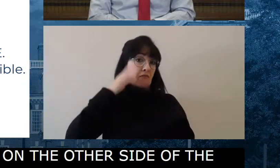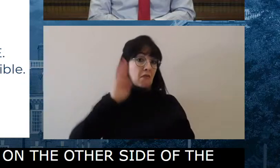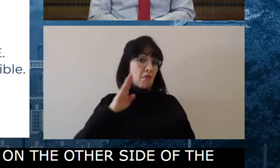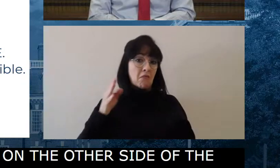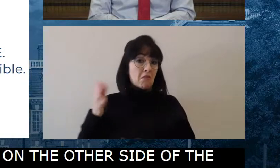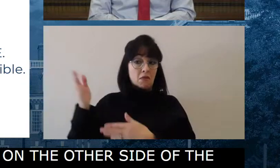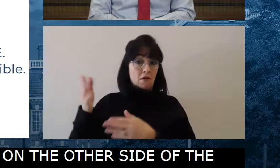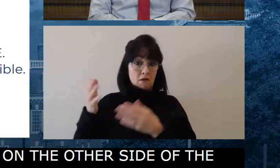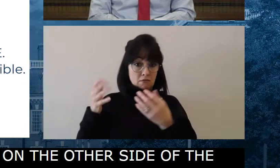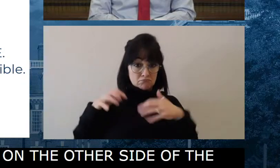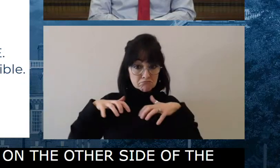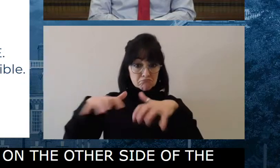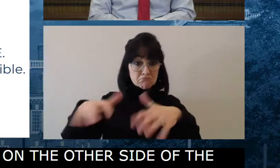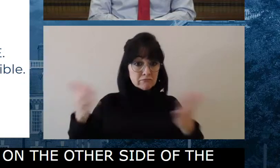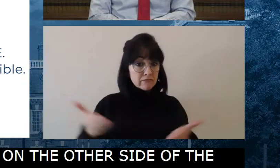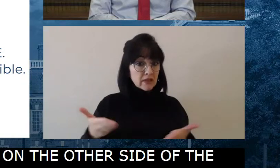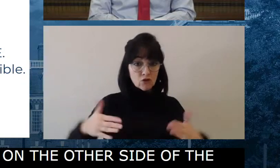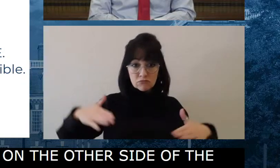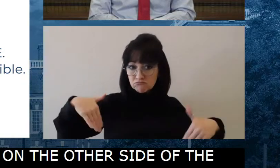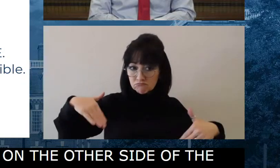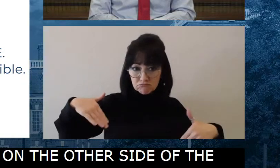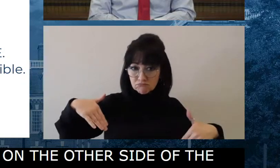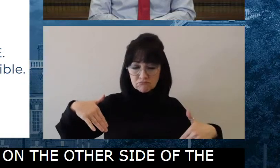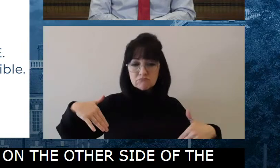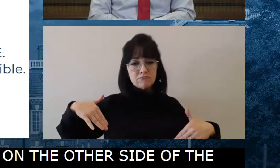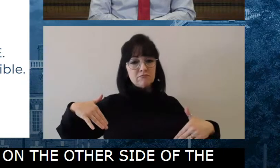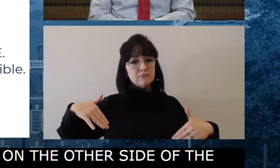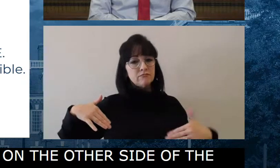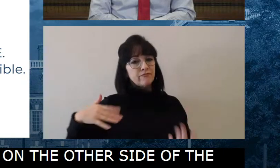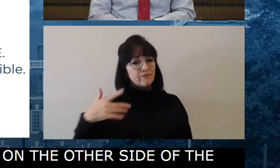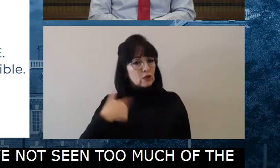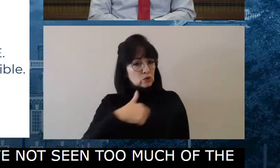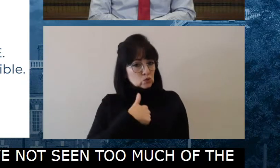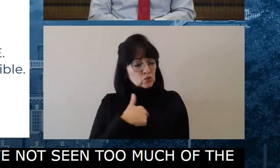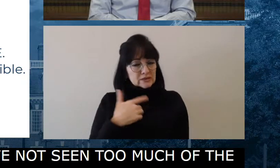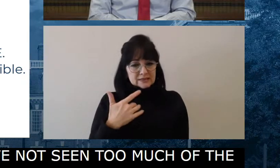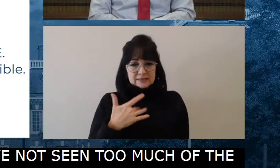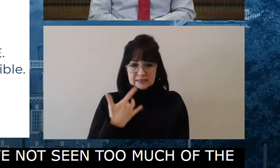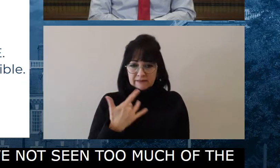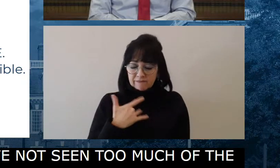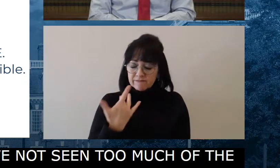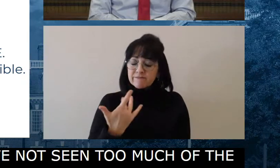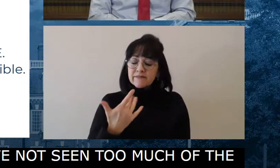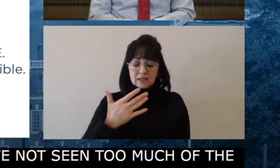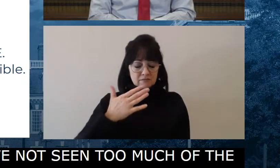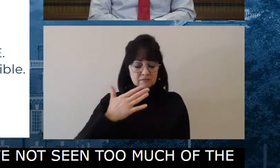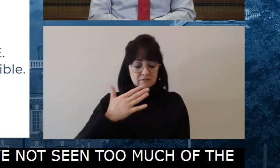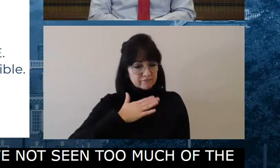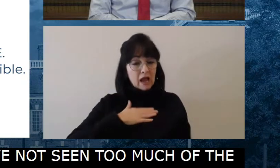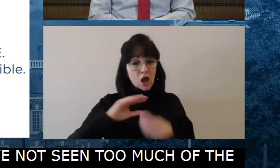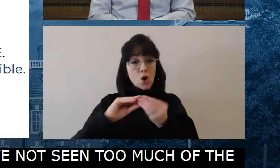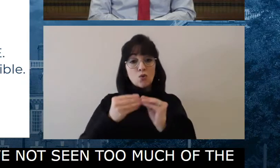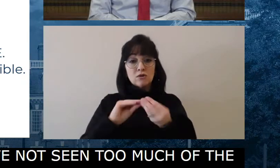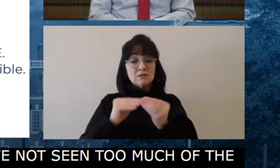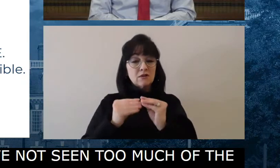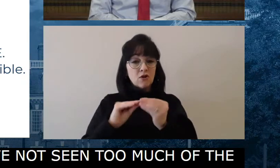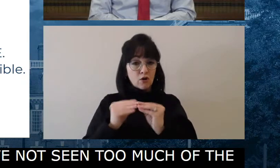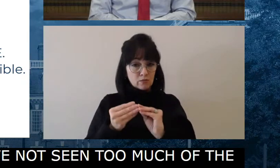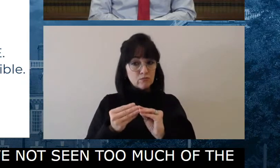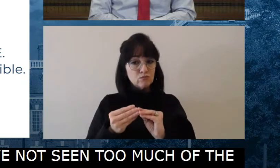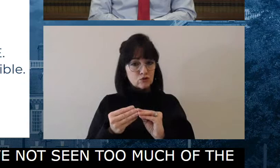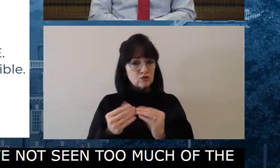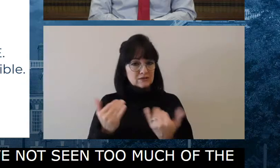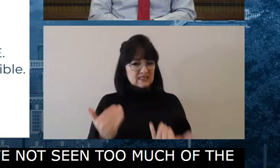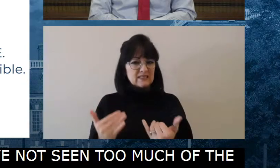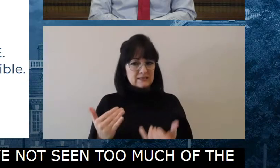where we are. But we're 3 or 4 times the number of cases, the number of hospitalizations, where we were